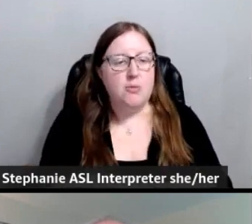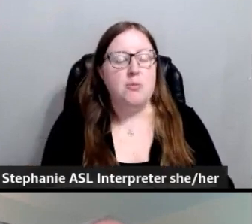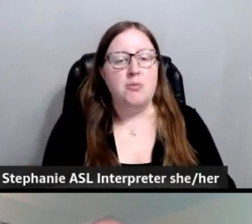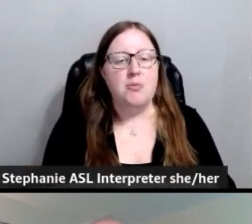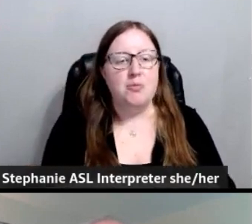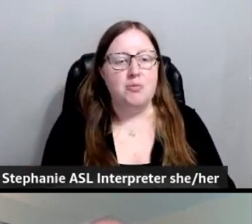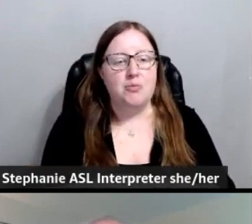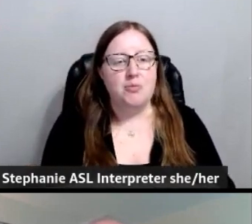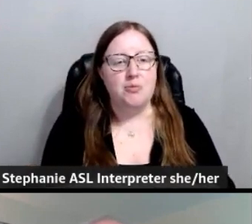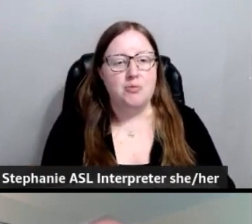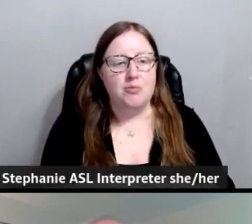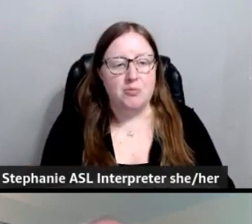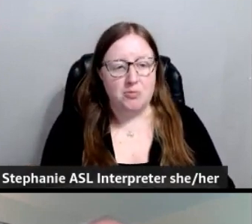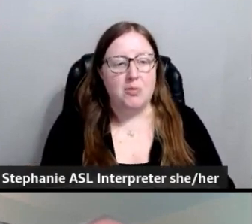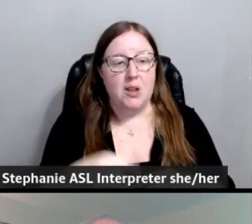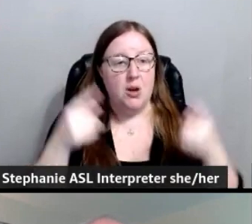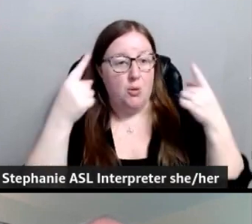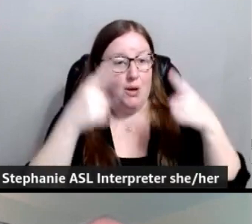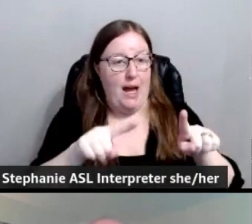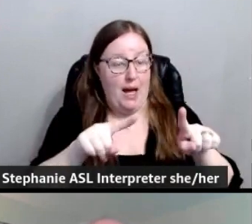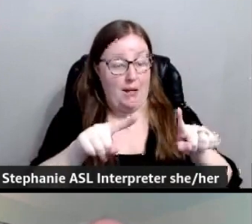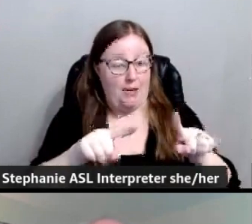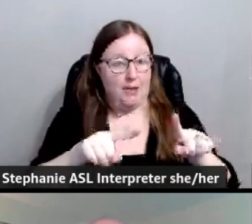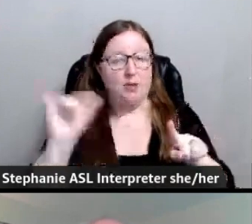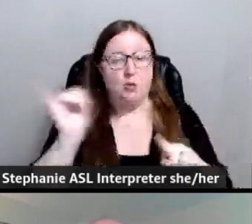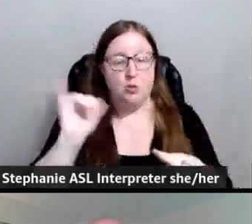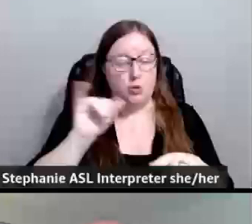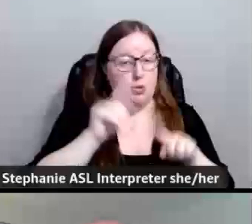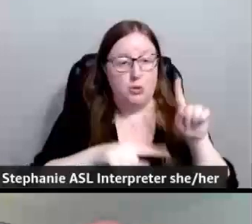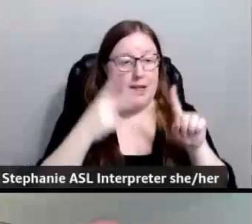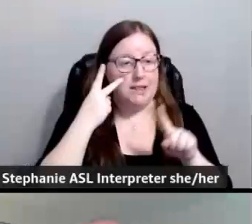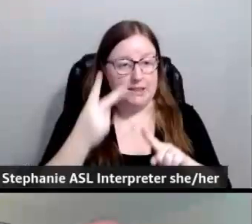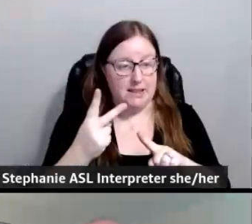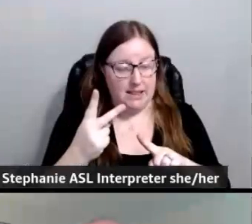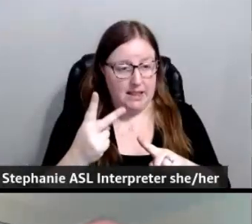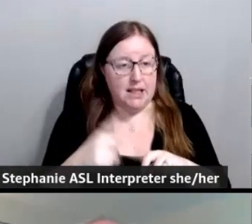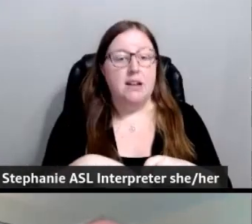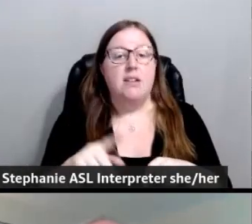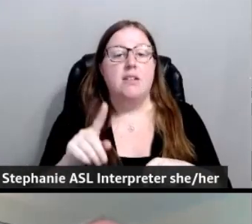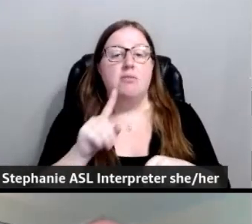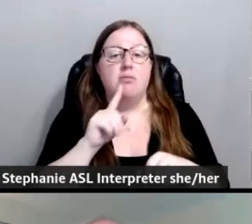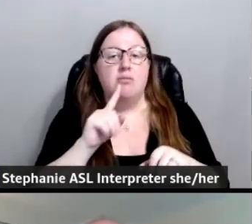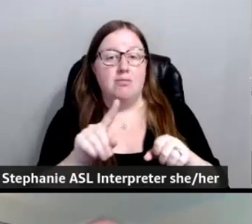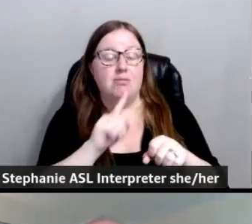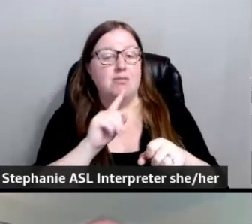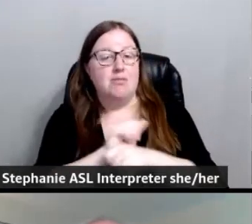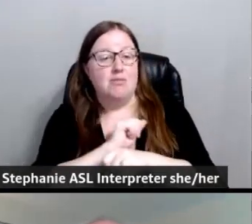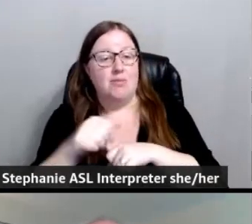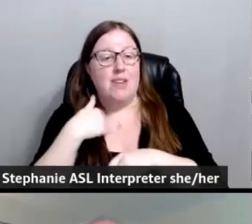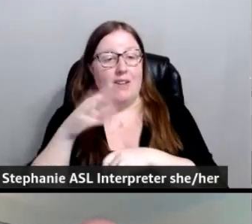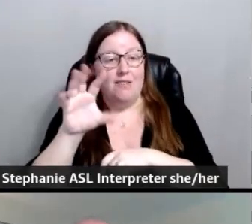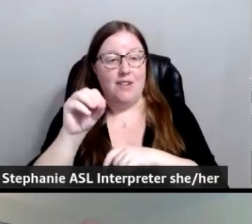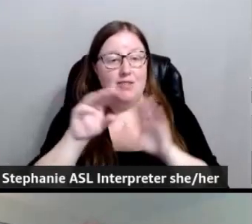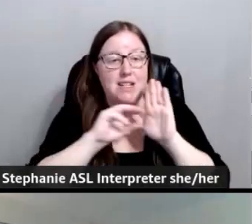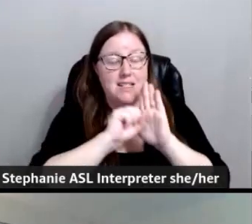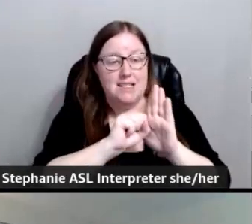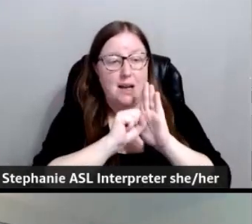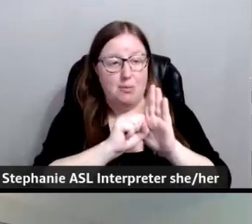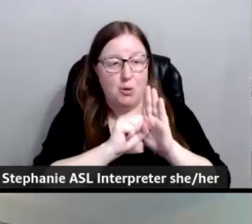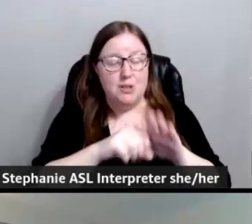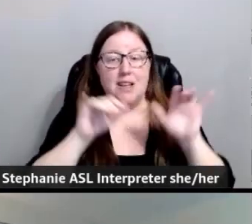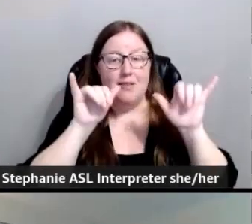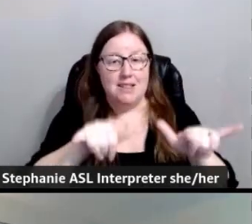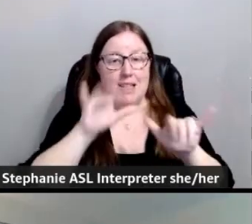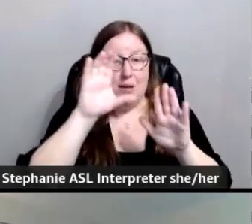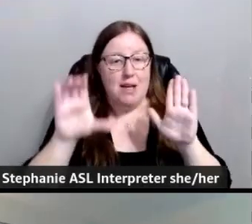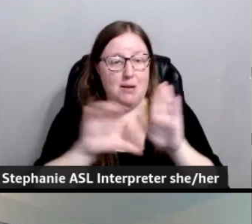that's what happened? Quick, yeah. What happens behind the scenes is that there are actually 50 samples, 50, of the same image, and